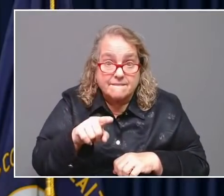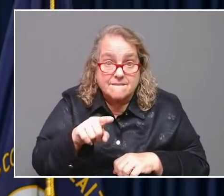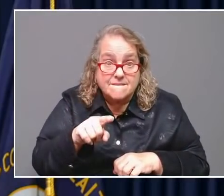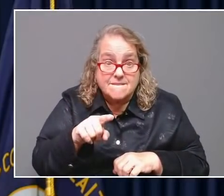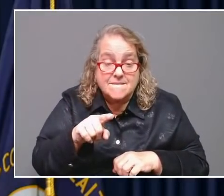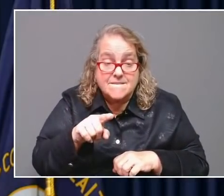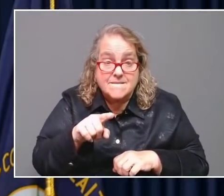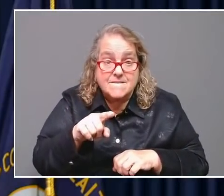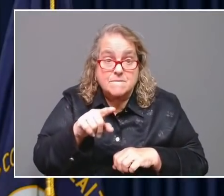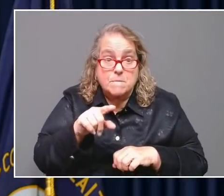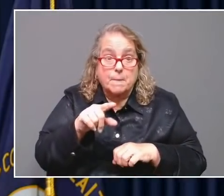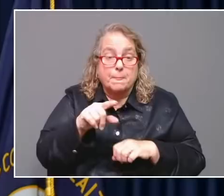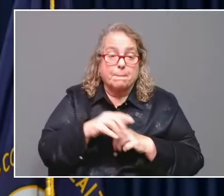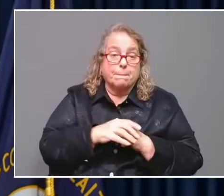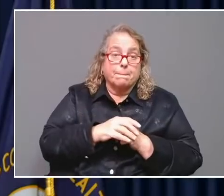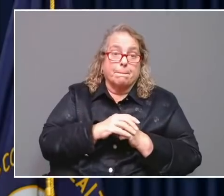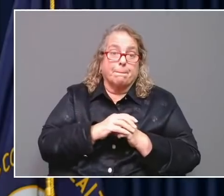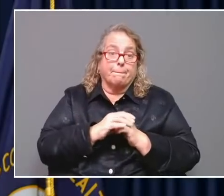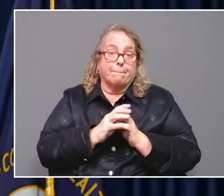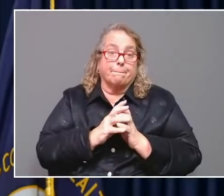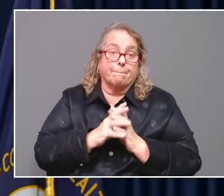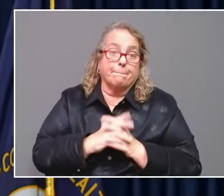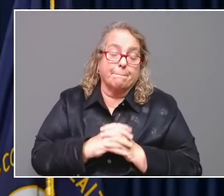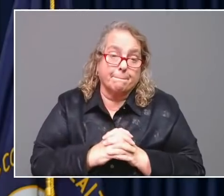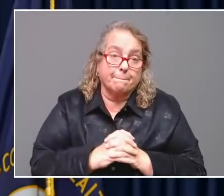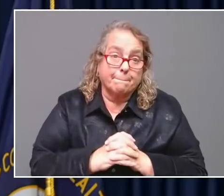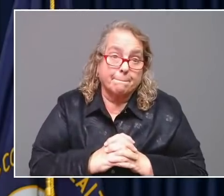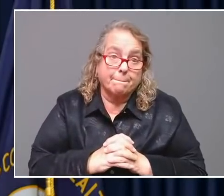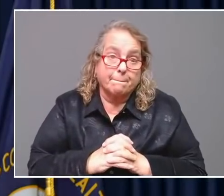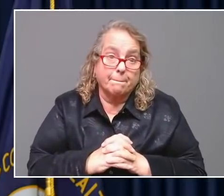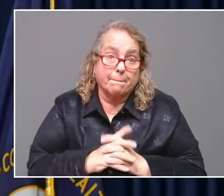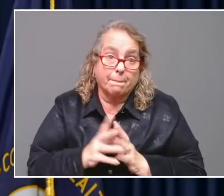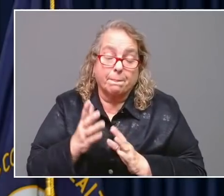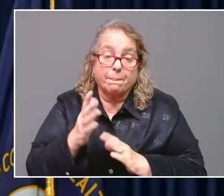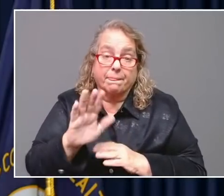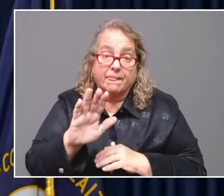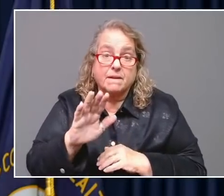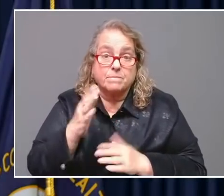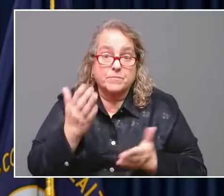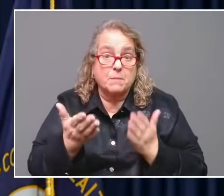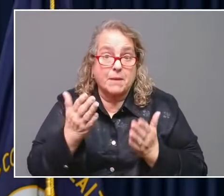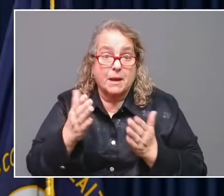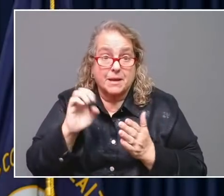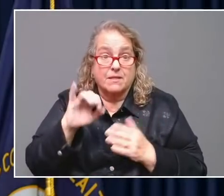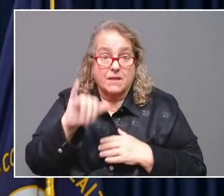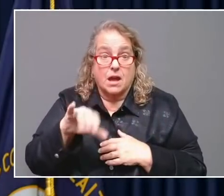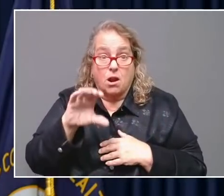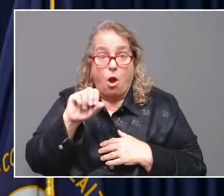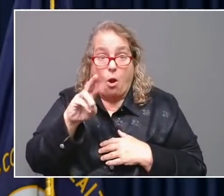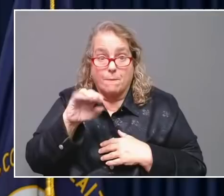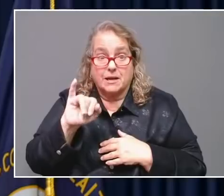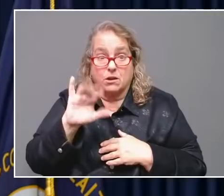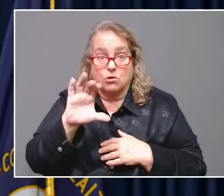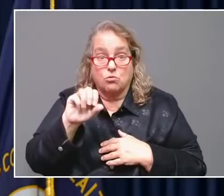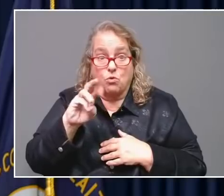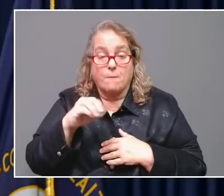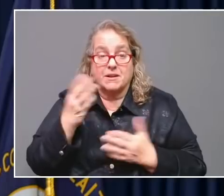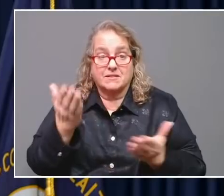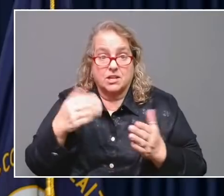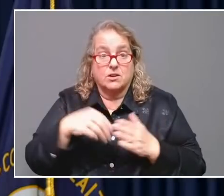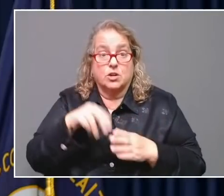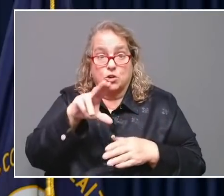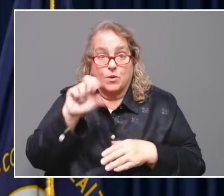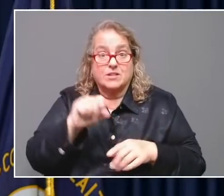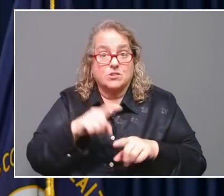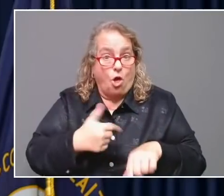might be a question that Dr. Stack answers, I'm not sure. So it may be that Omicron has been in the United States longer. Normally